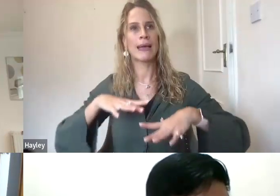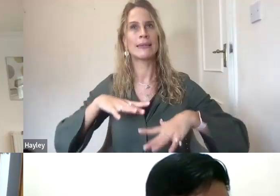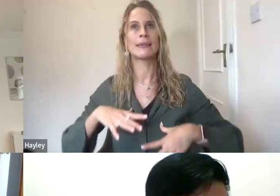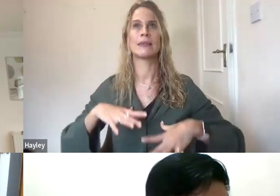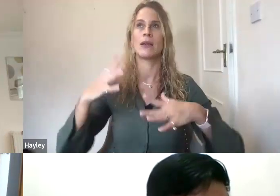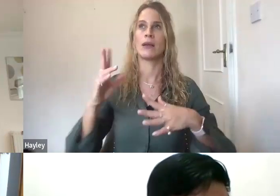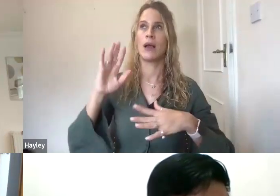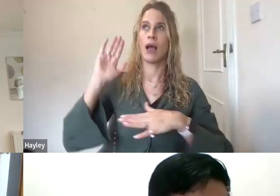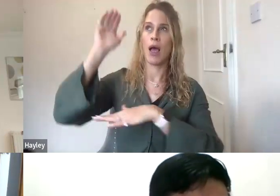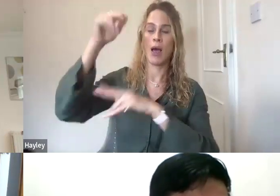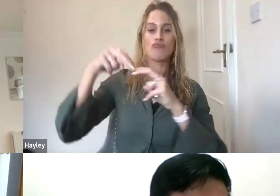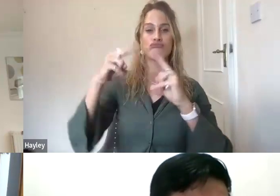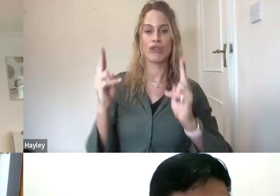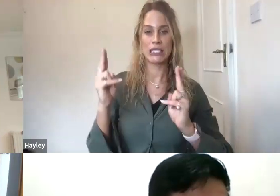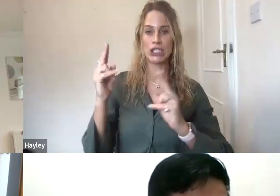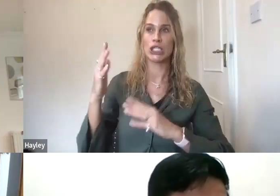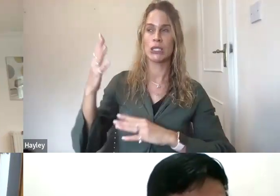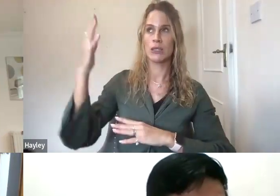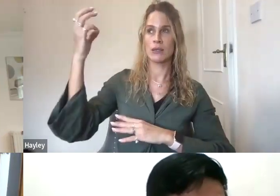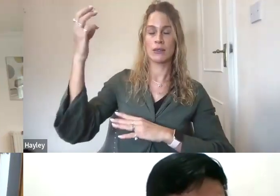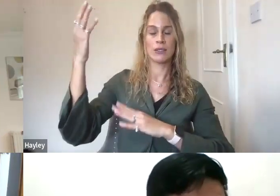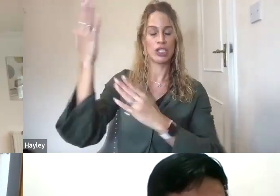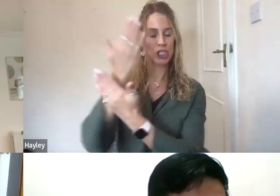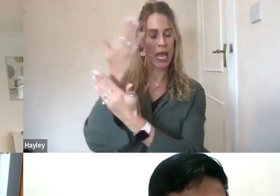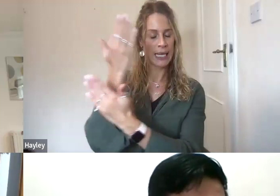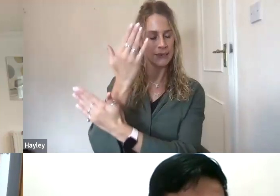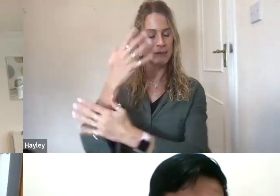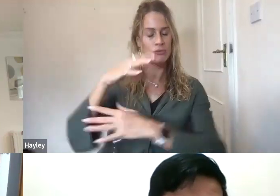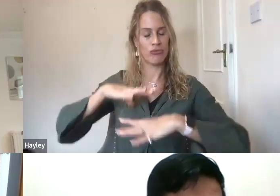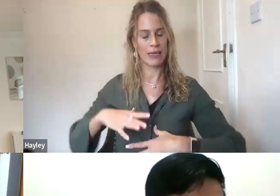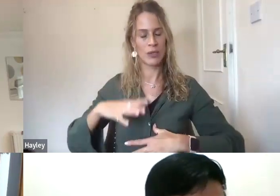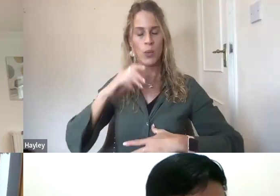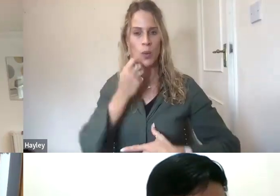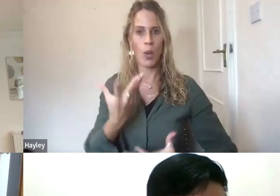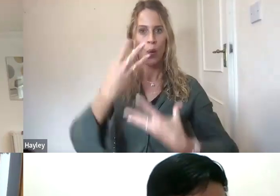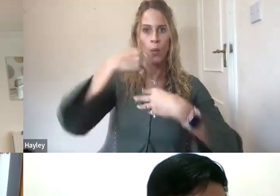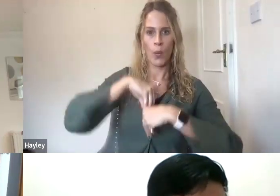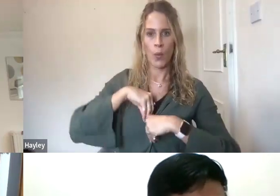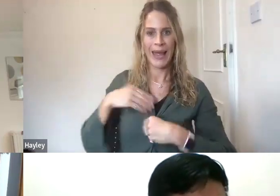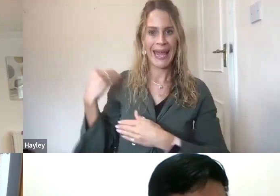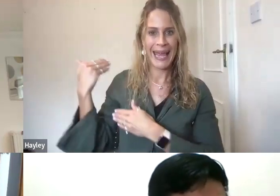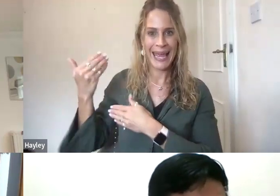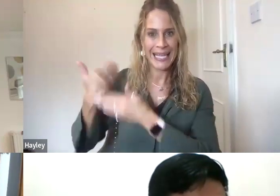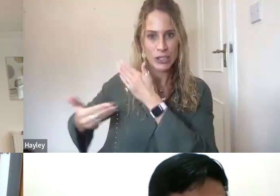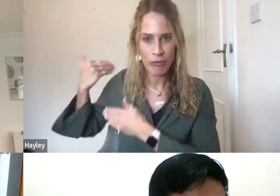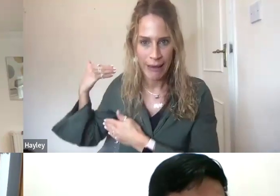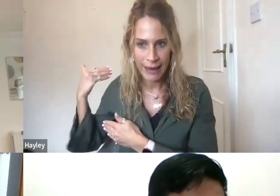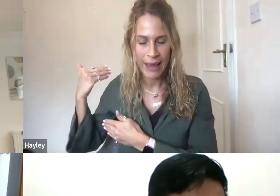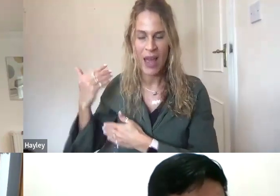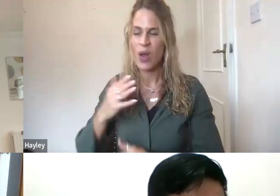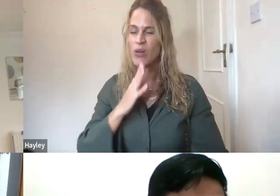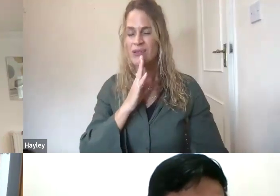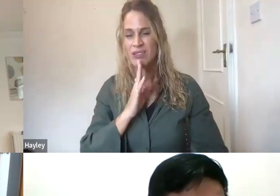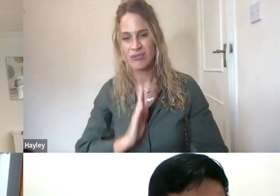bridge. We will consume history in a few bites of siopaw. We will greet the new